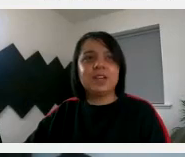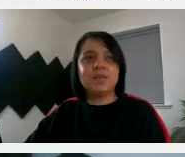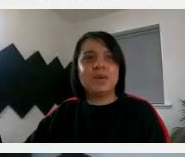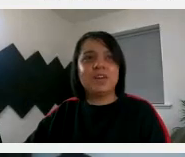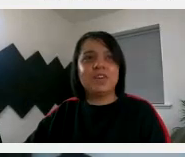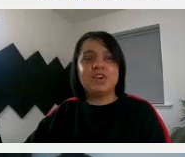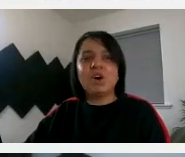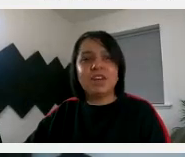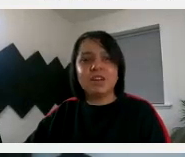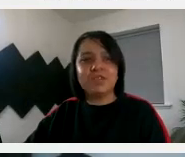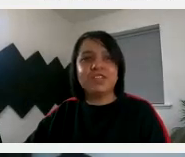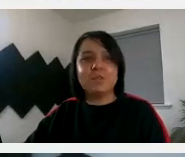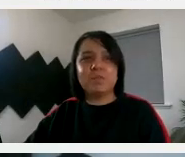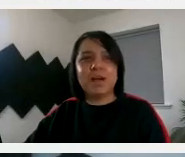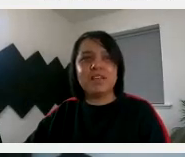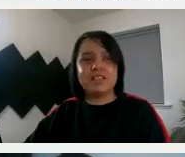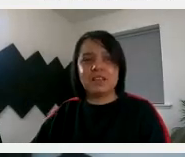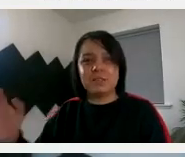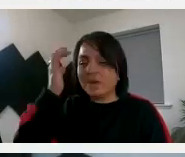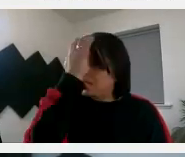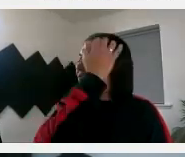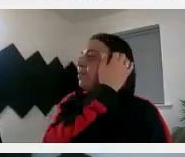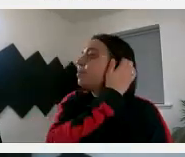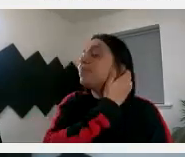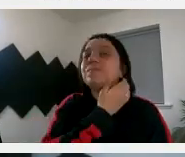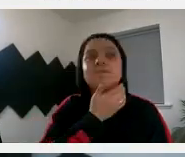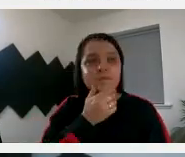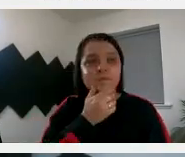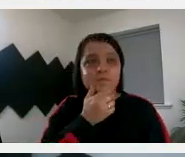Does anybody know any of the other languages that you might hear?